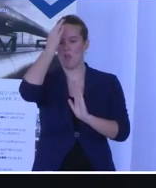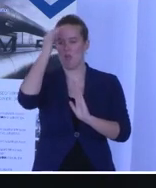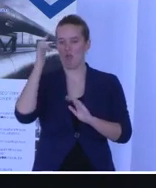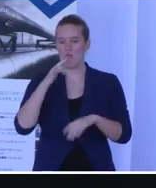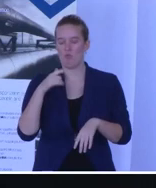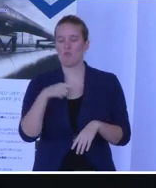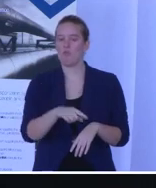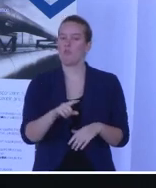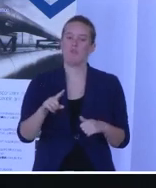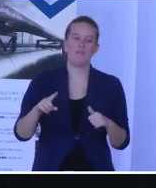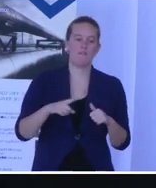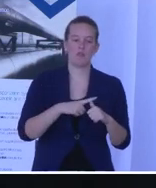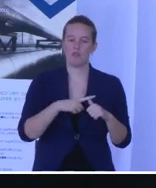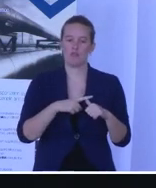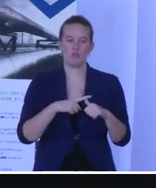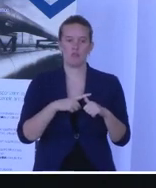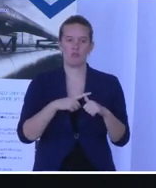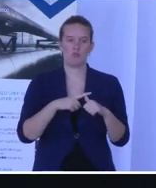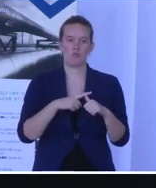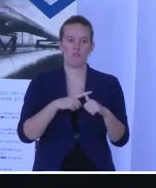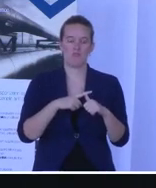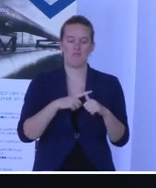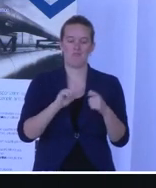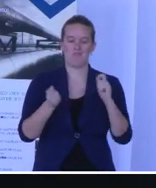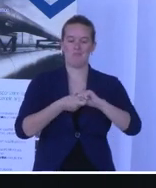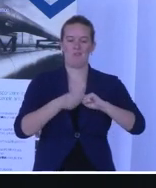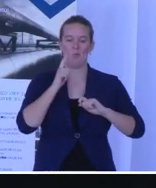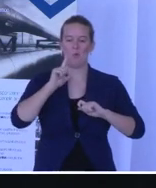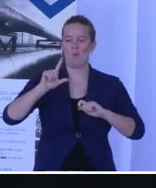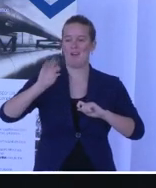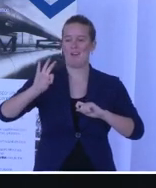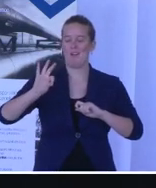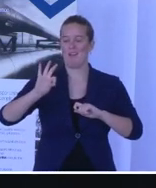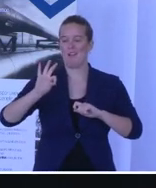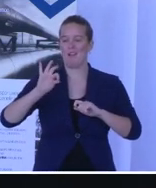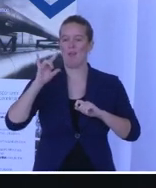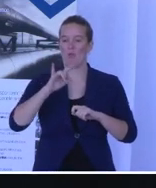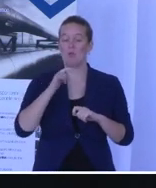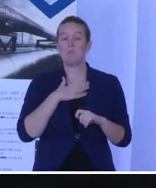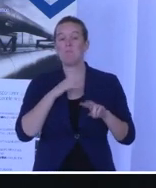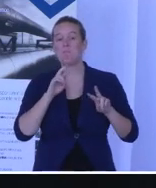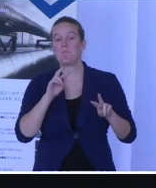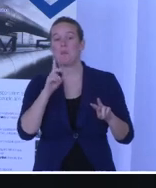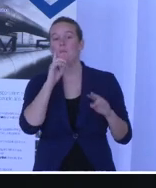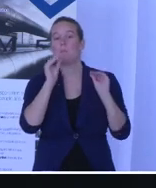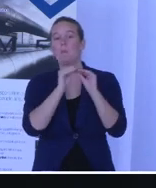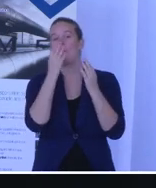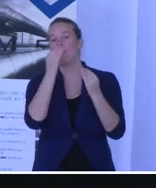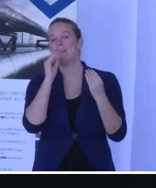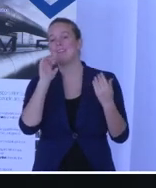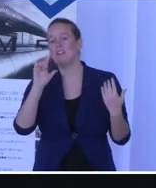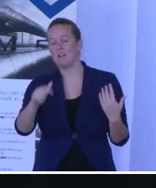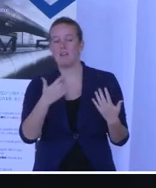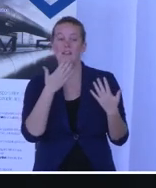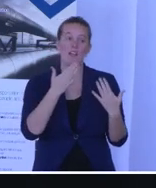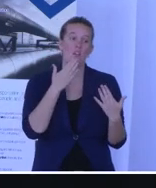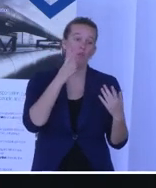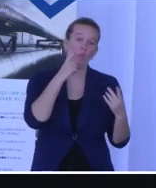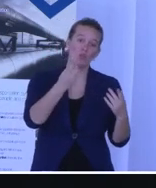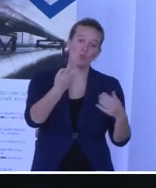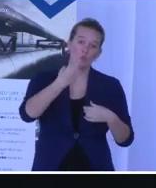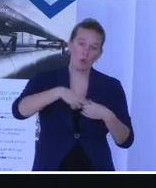first of 429 airports. Please stay tuned for more information, and thank you for joining